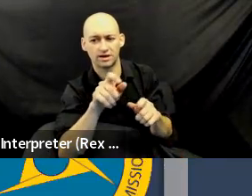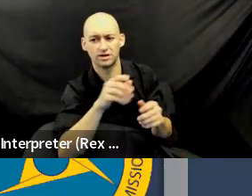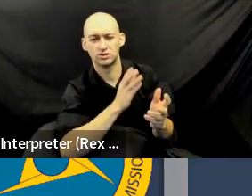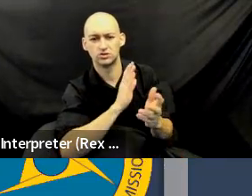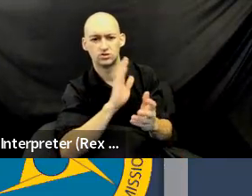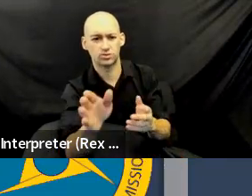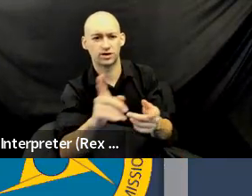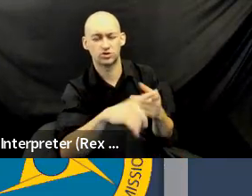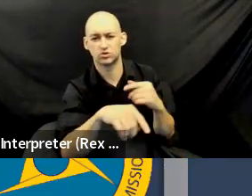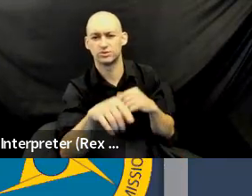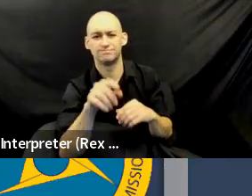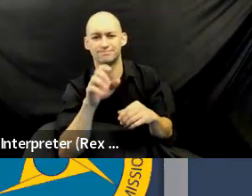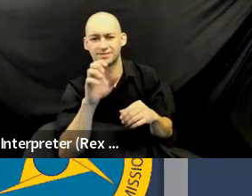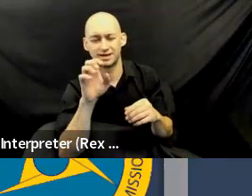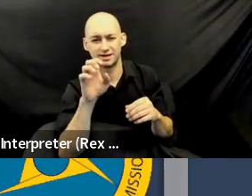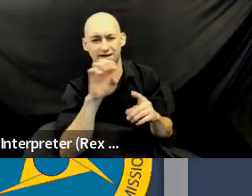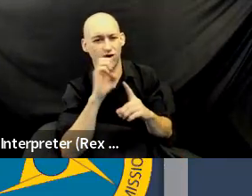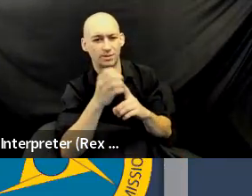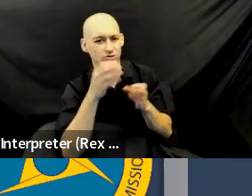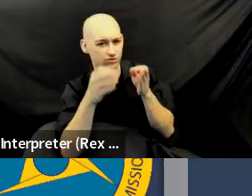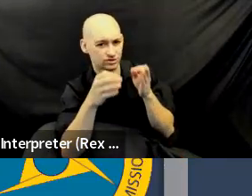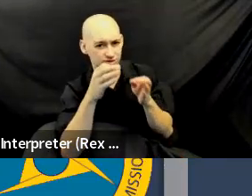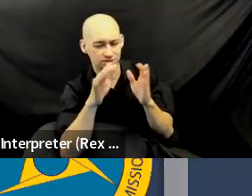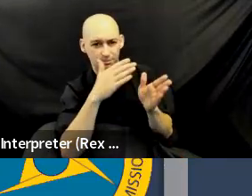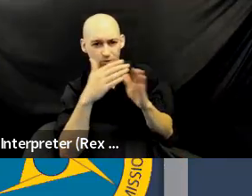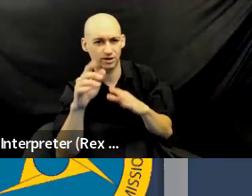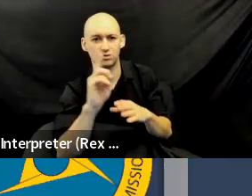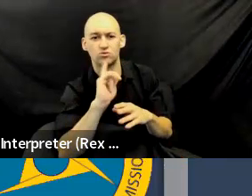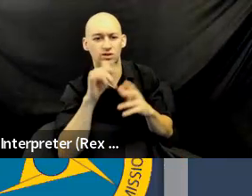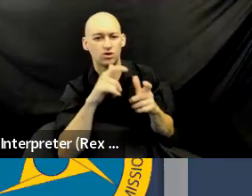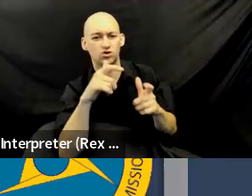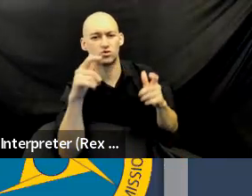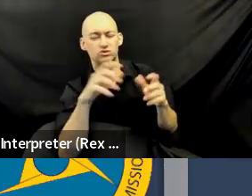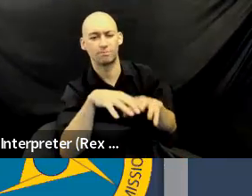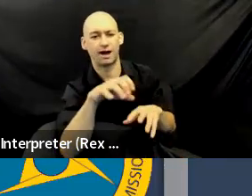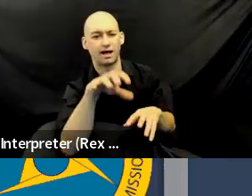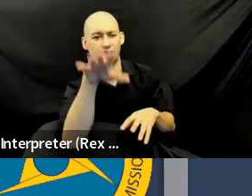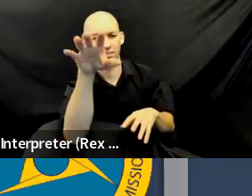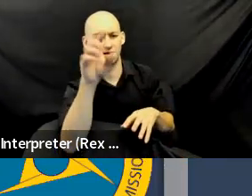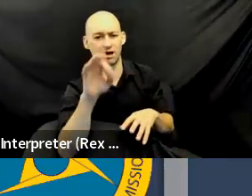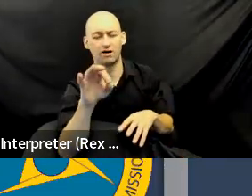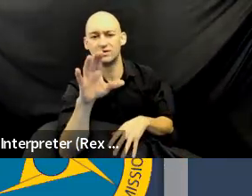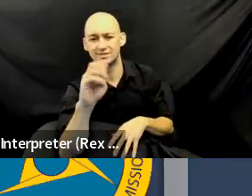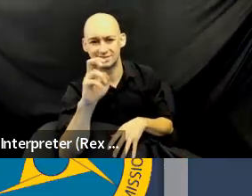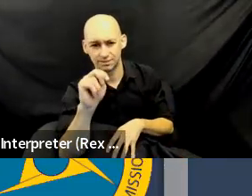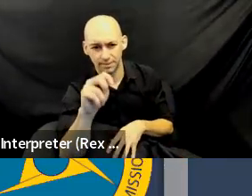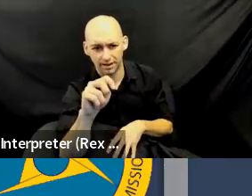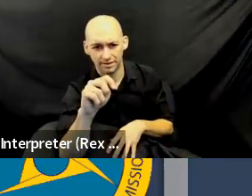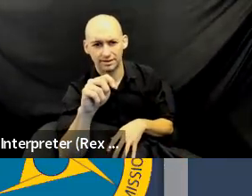across the street from houses where it was a giant pile of cement